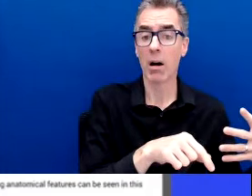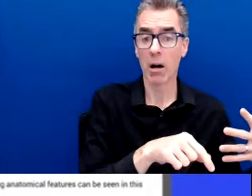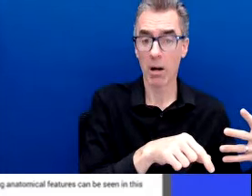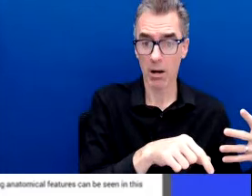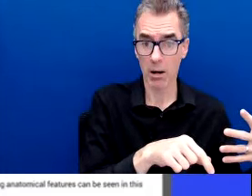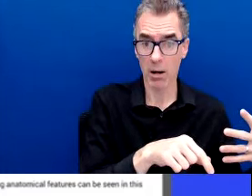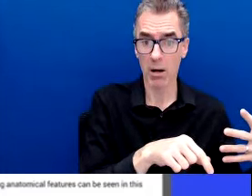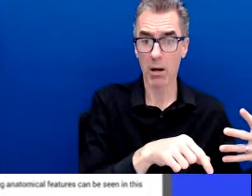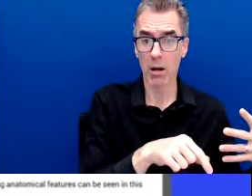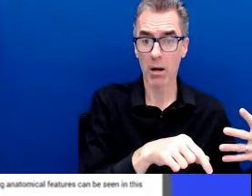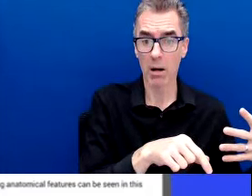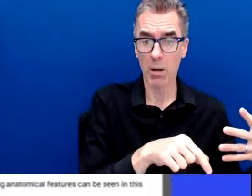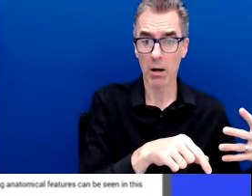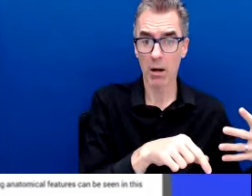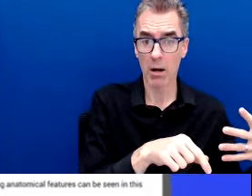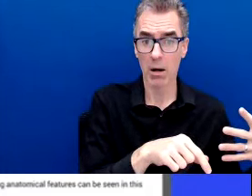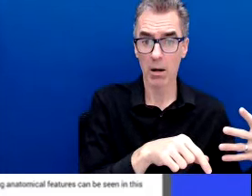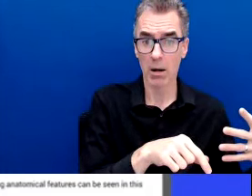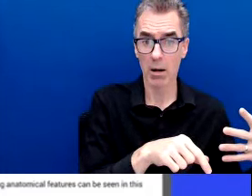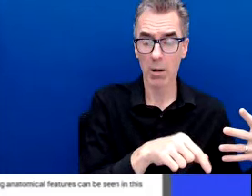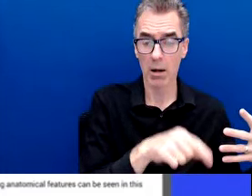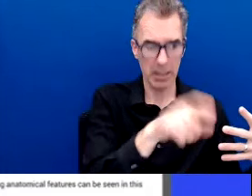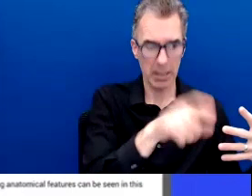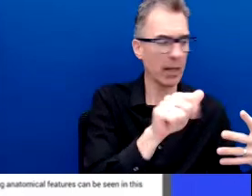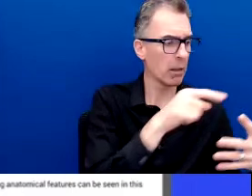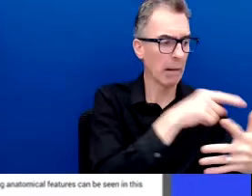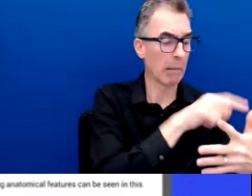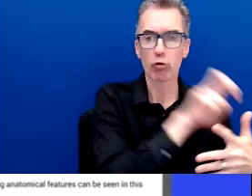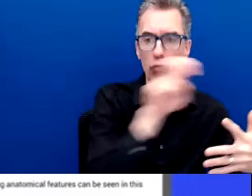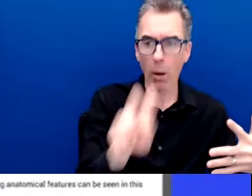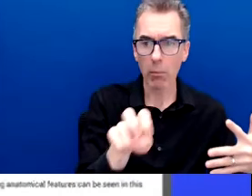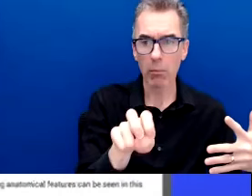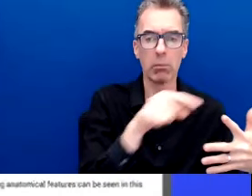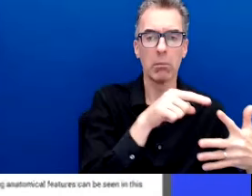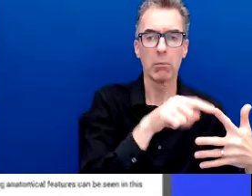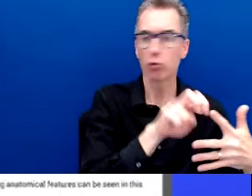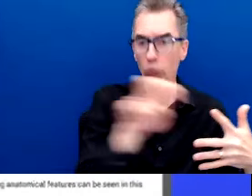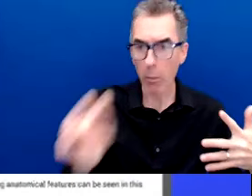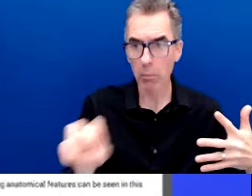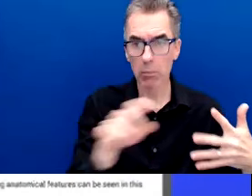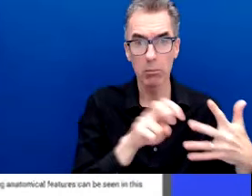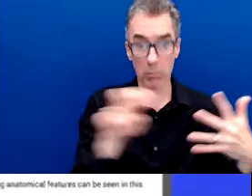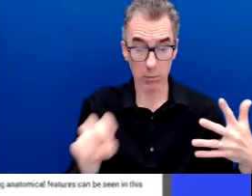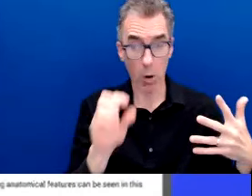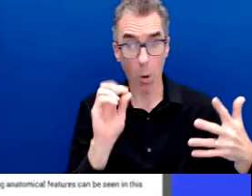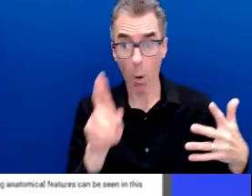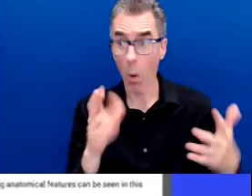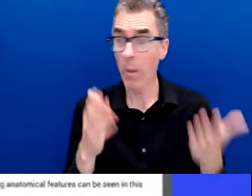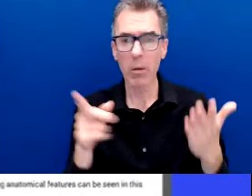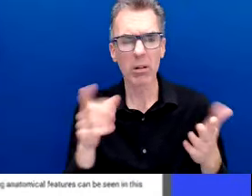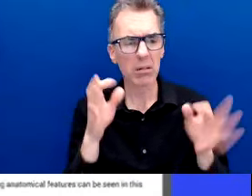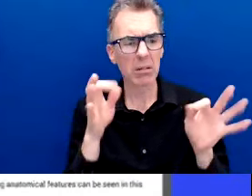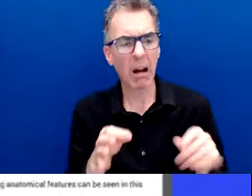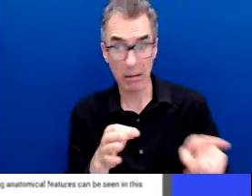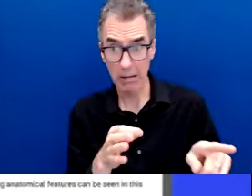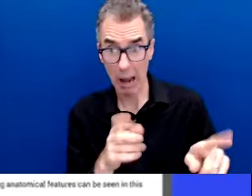next 5 minutes, whatever the portion that covers it. Is the interaction even required? Maybe they don't even have to answer